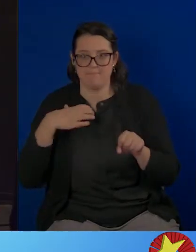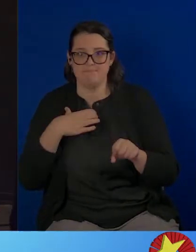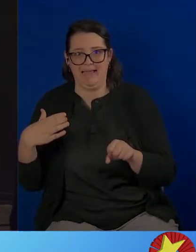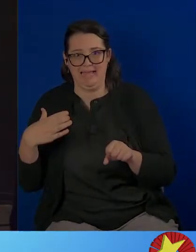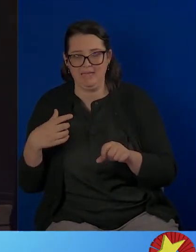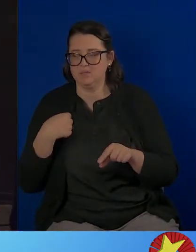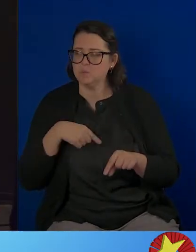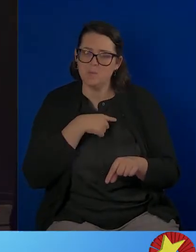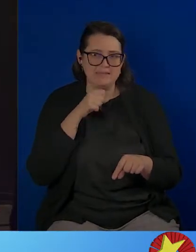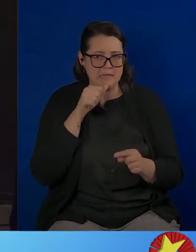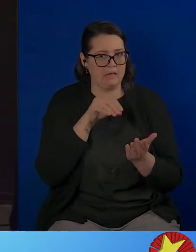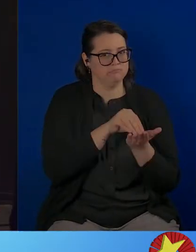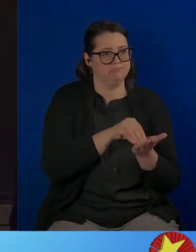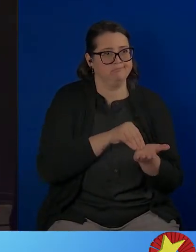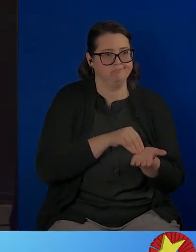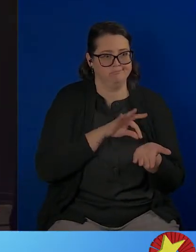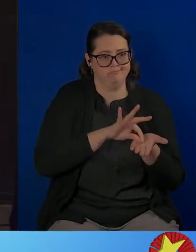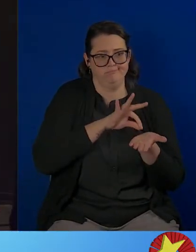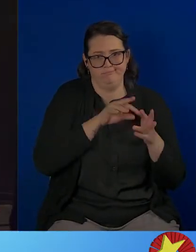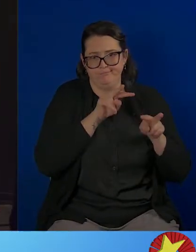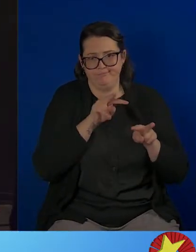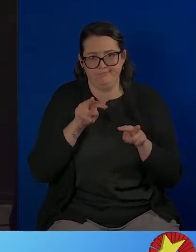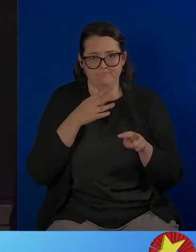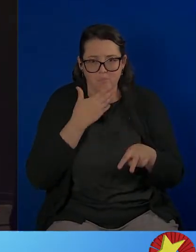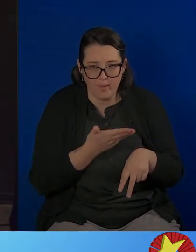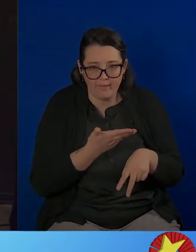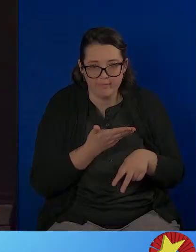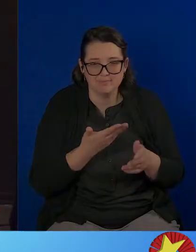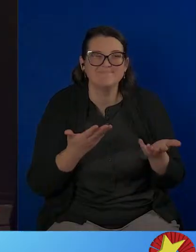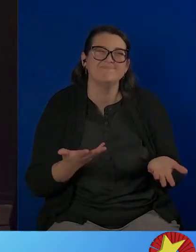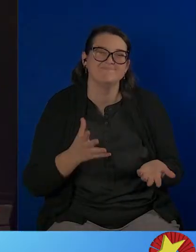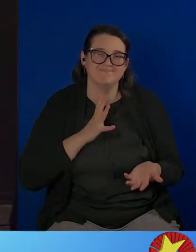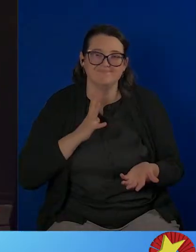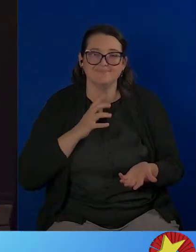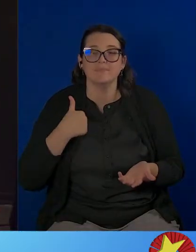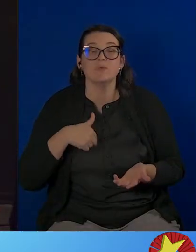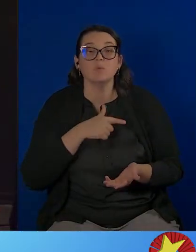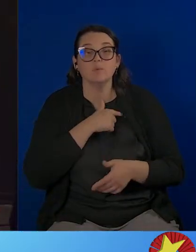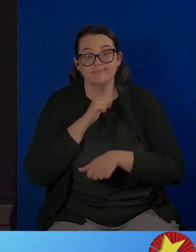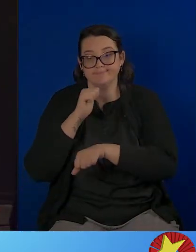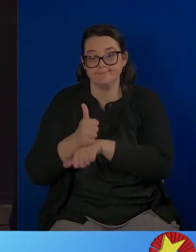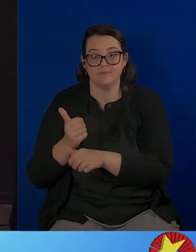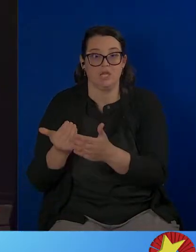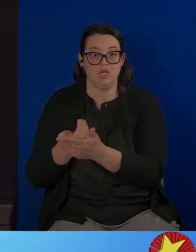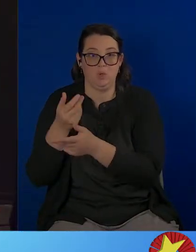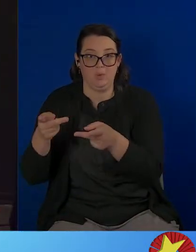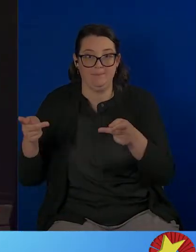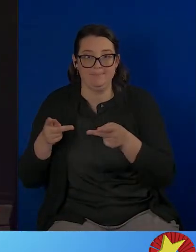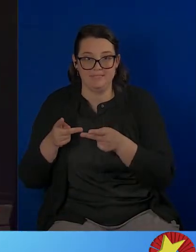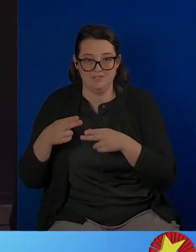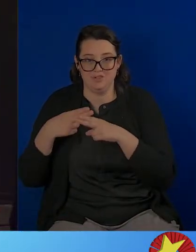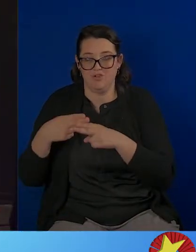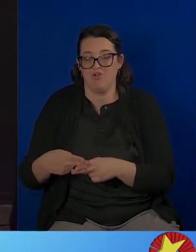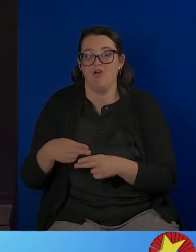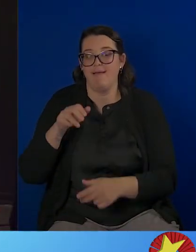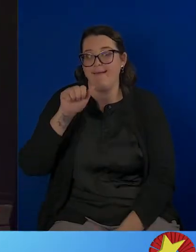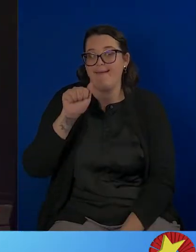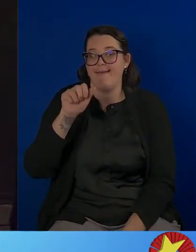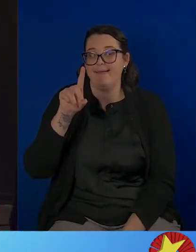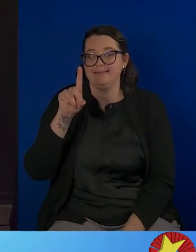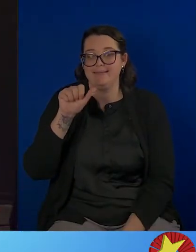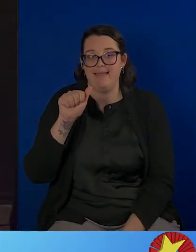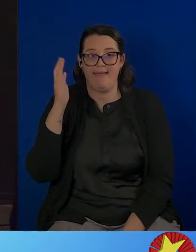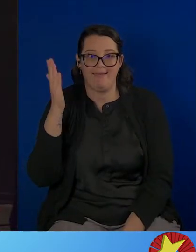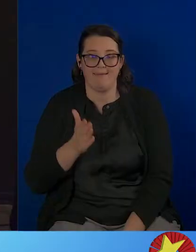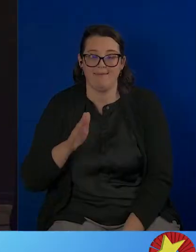So, we created a new position, which is called the ADA and 504 Compliance